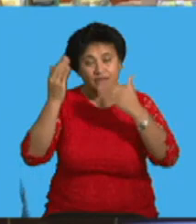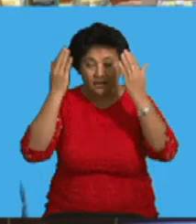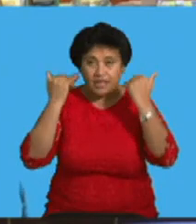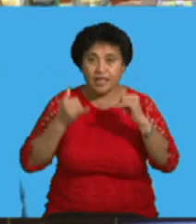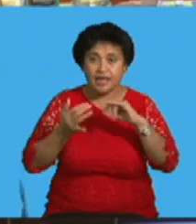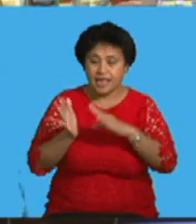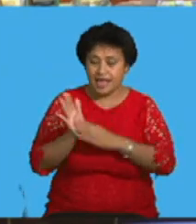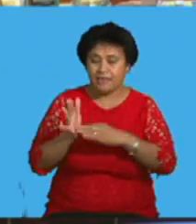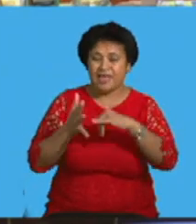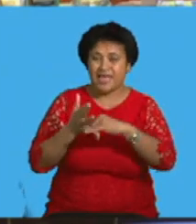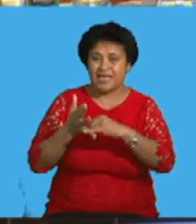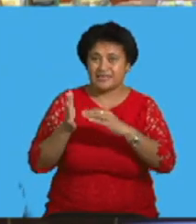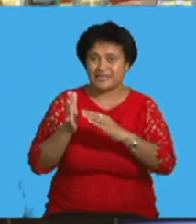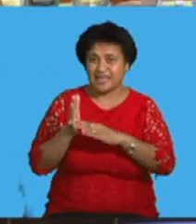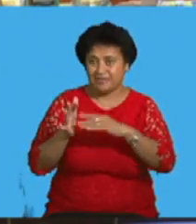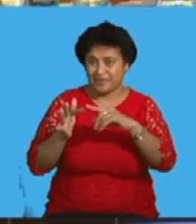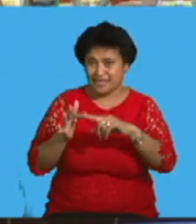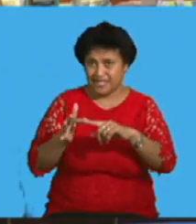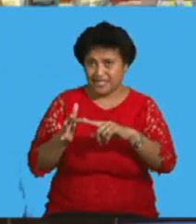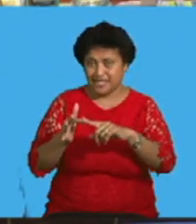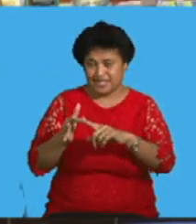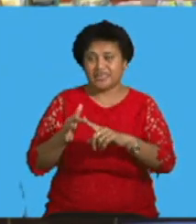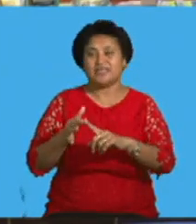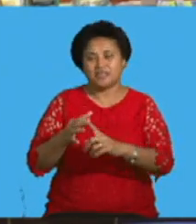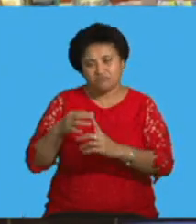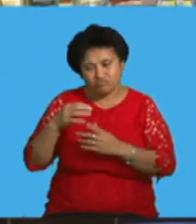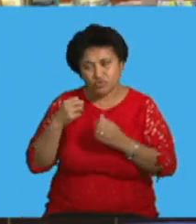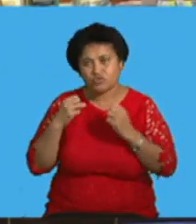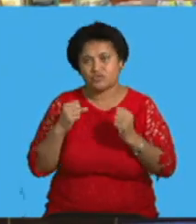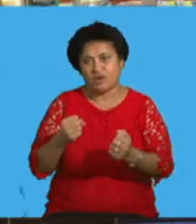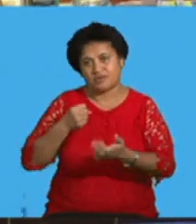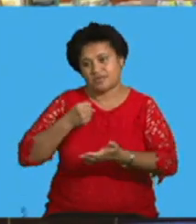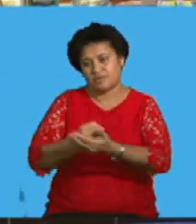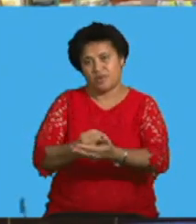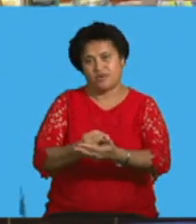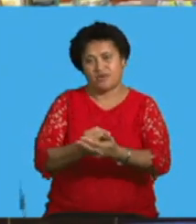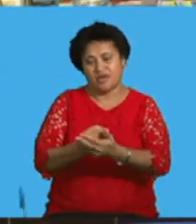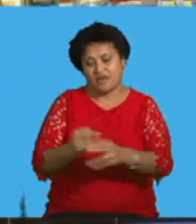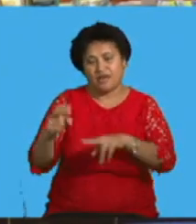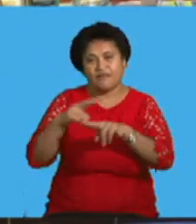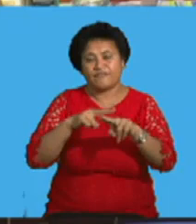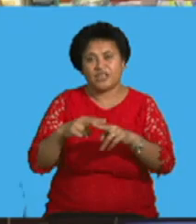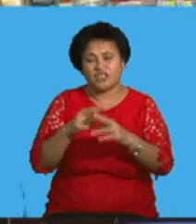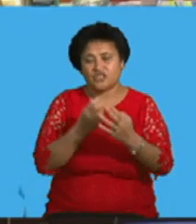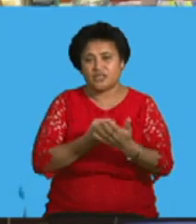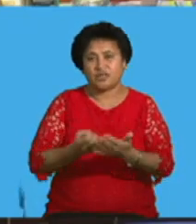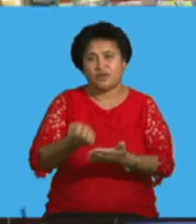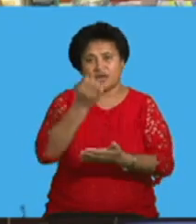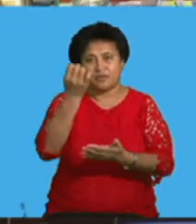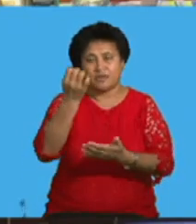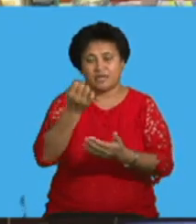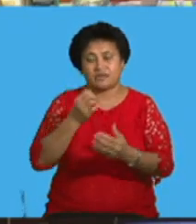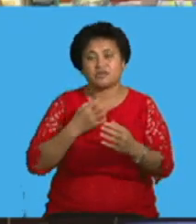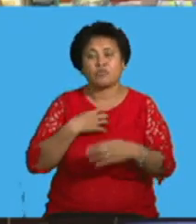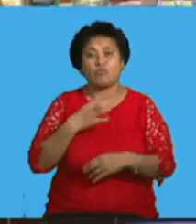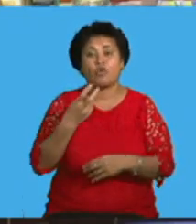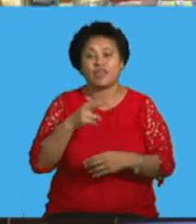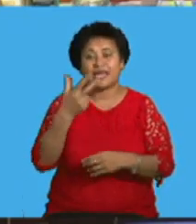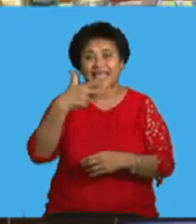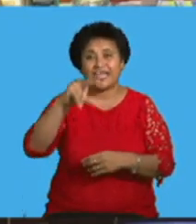MSMEs form the backbone of the Fijian economy, with over 18% contribution to the